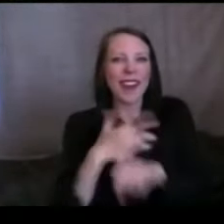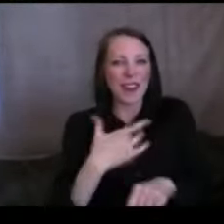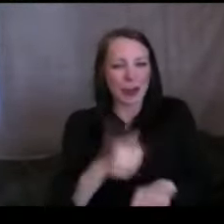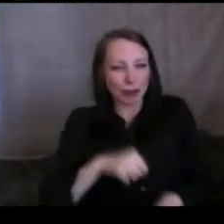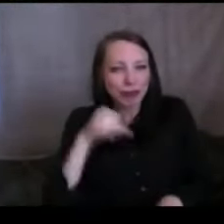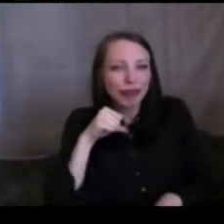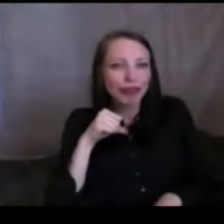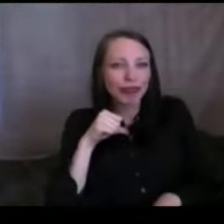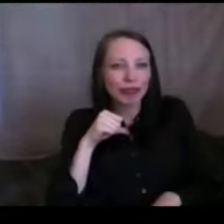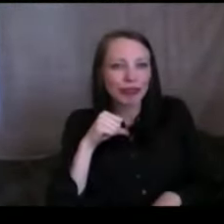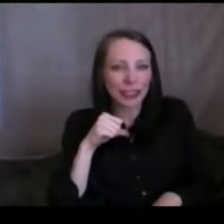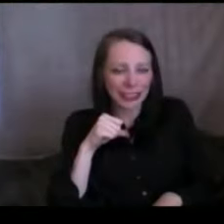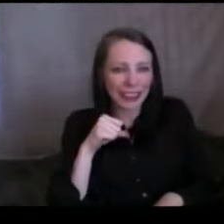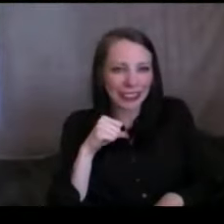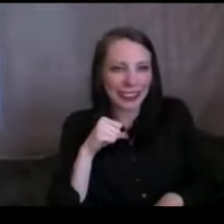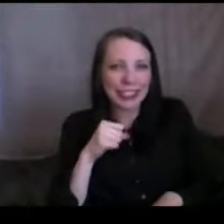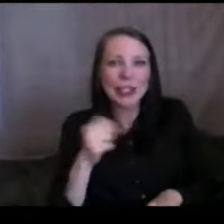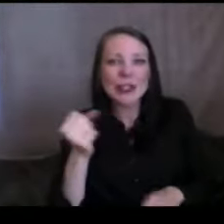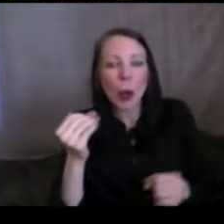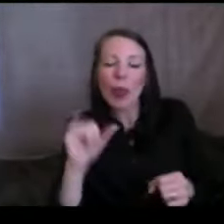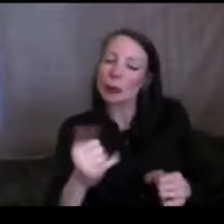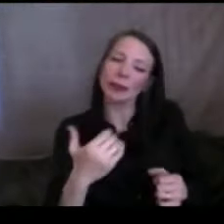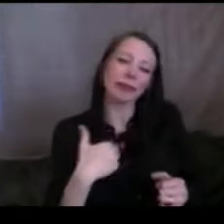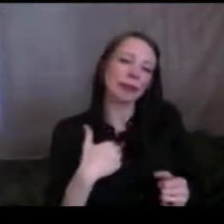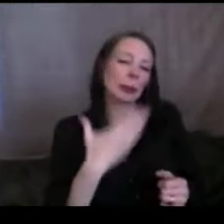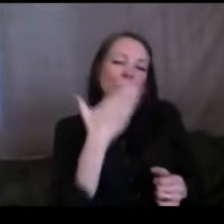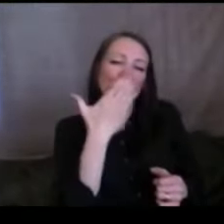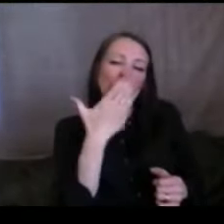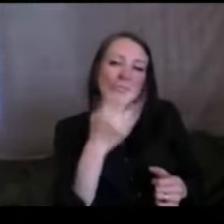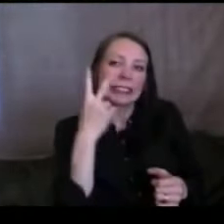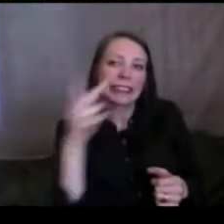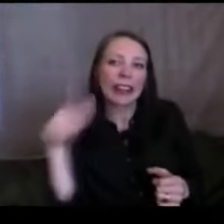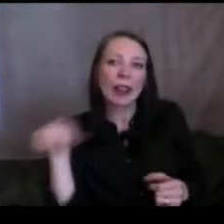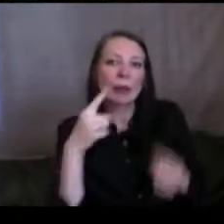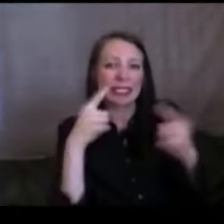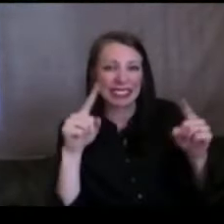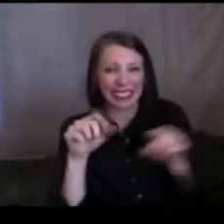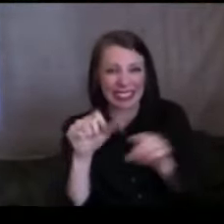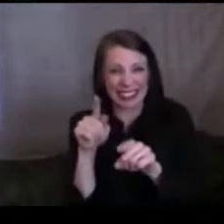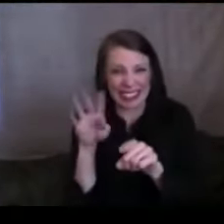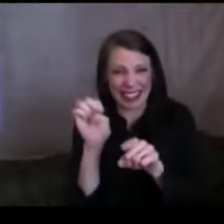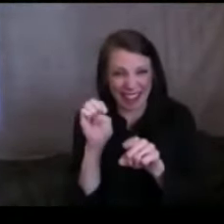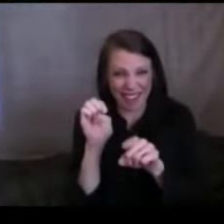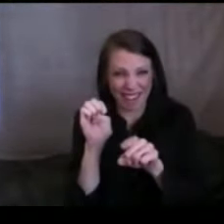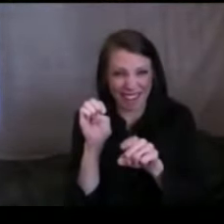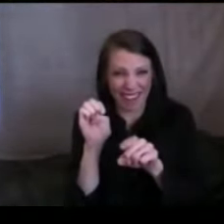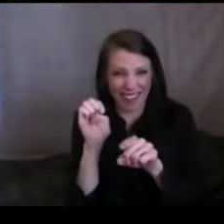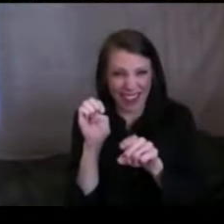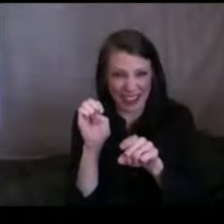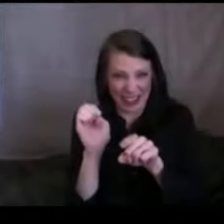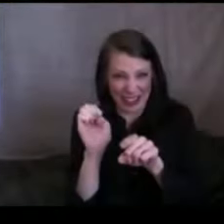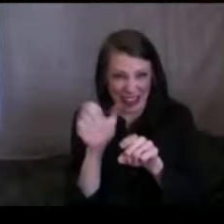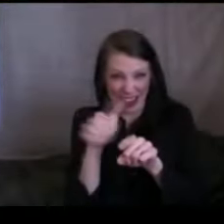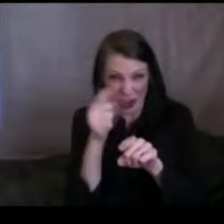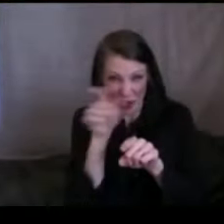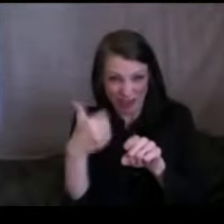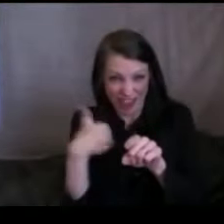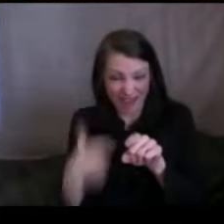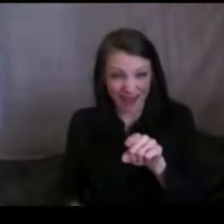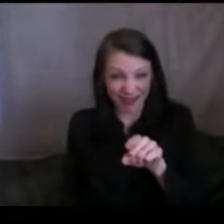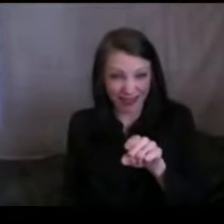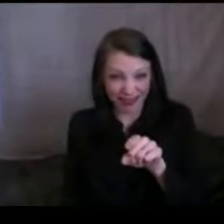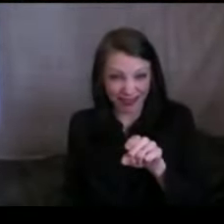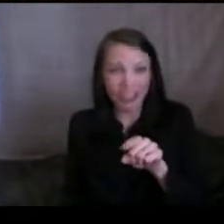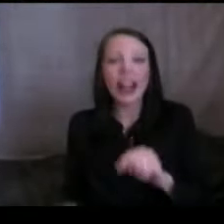seeing these young men succeed. Steve, do you have other questions? I just